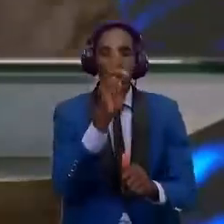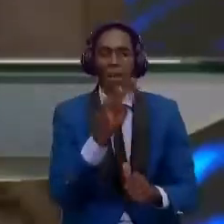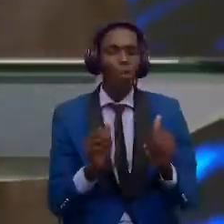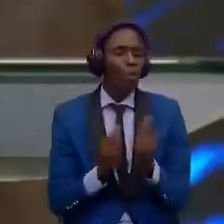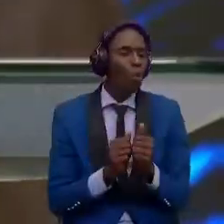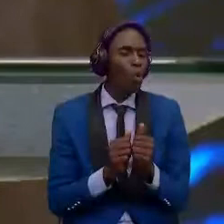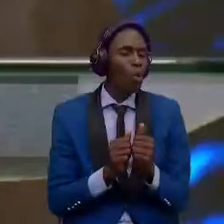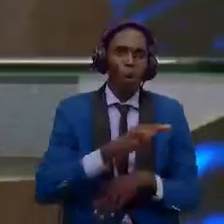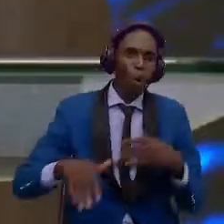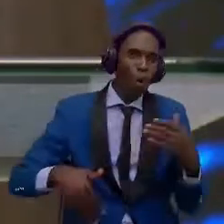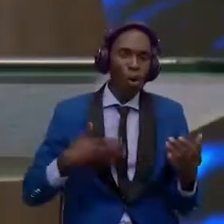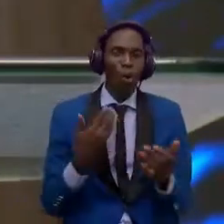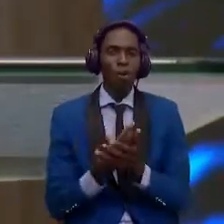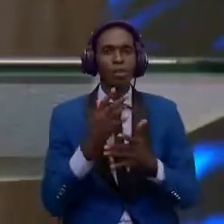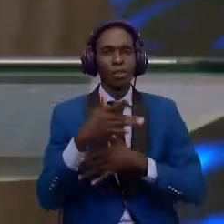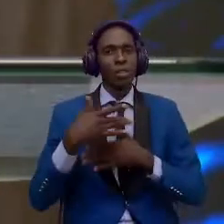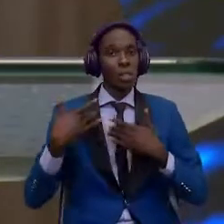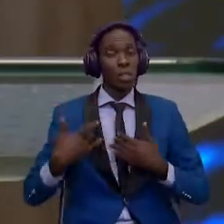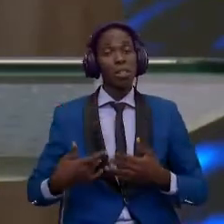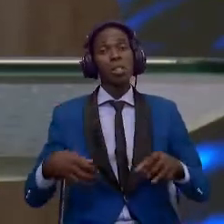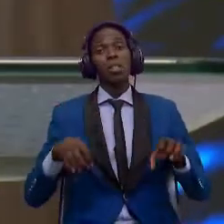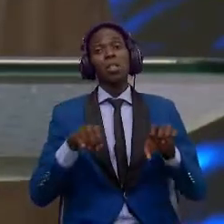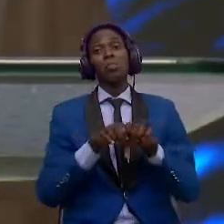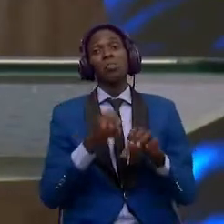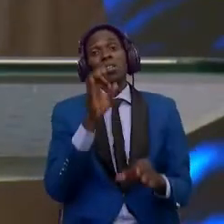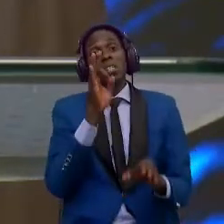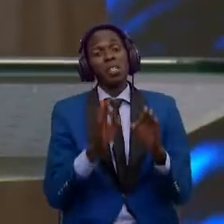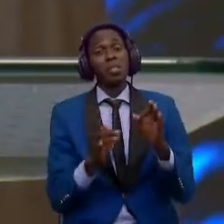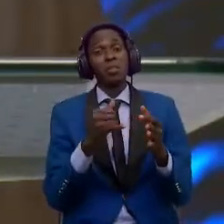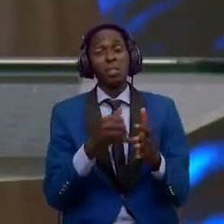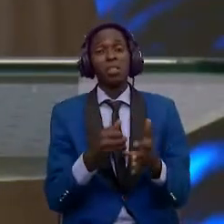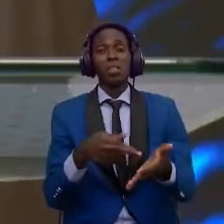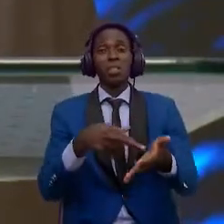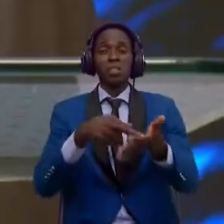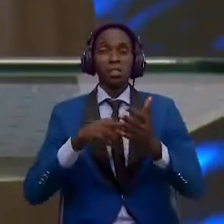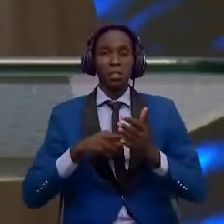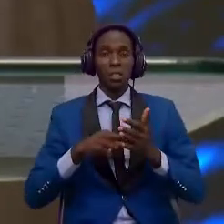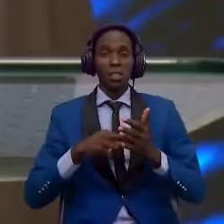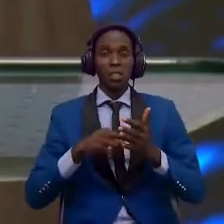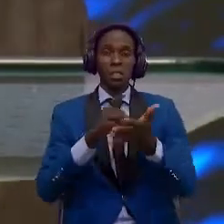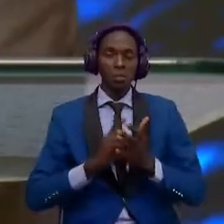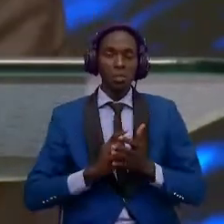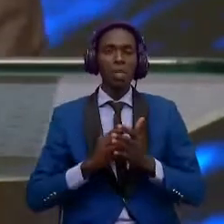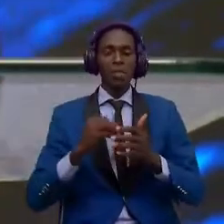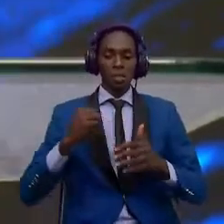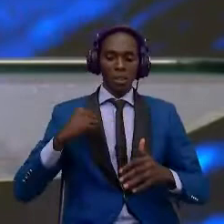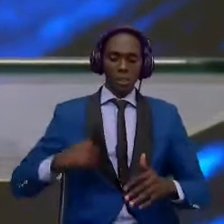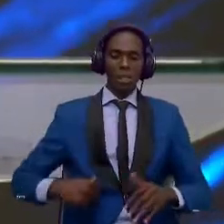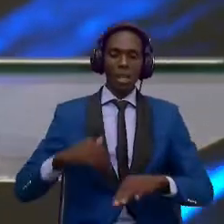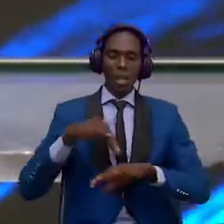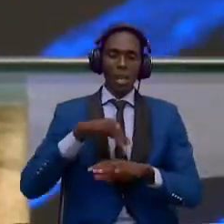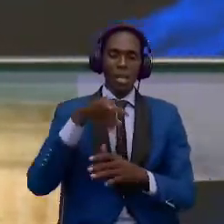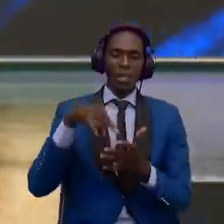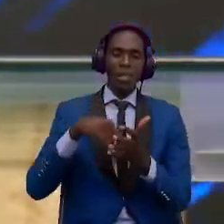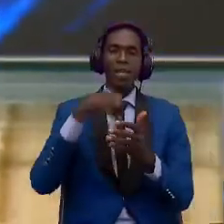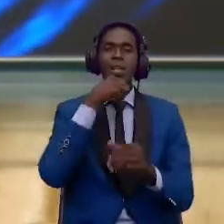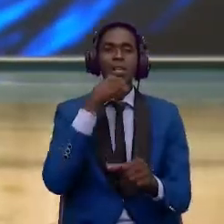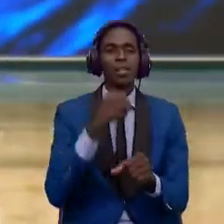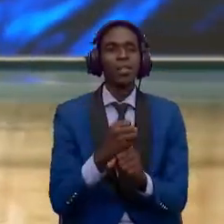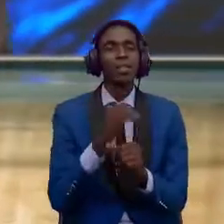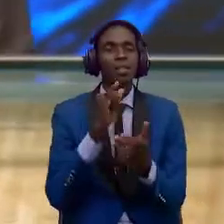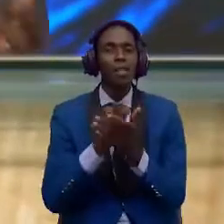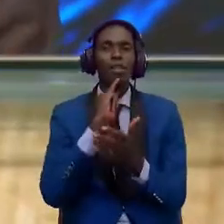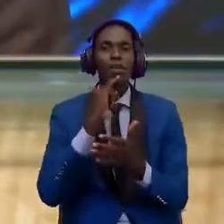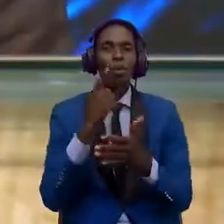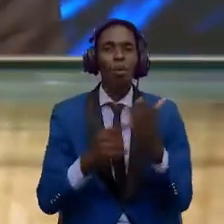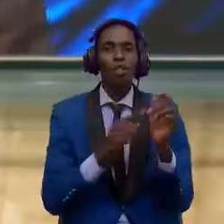sacrificially, even if it demands circumcision at this age. That's what the Lord is telling